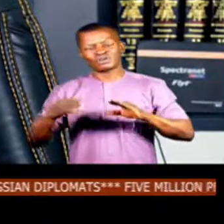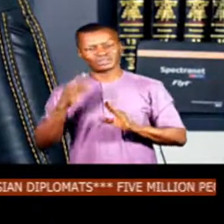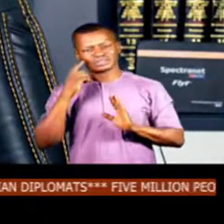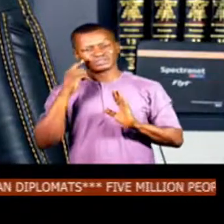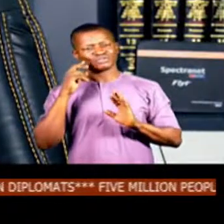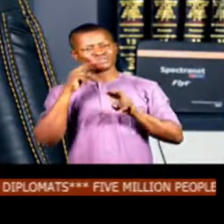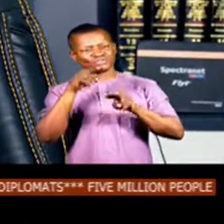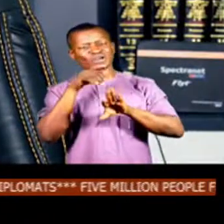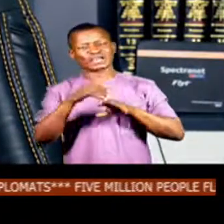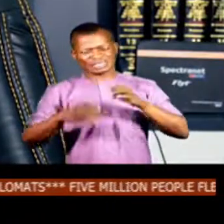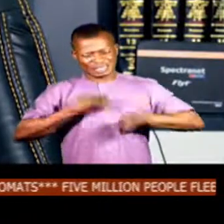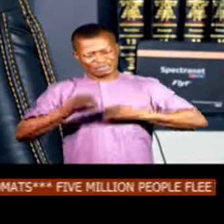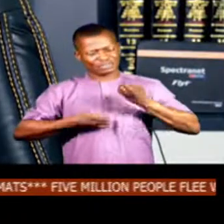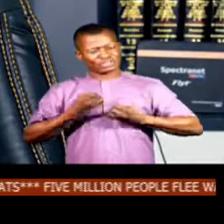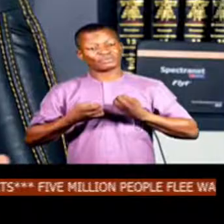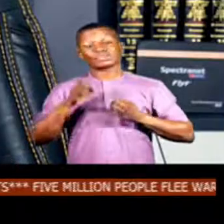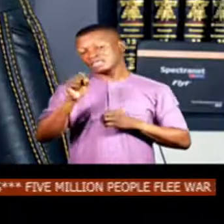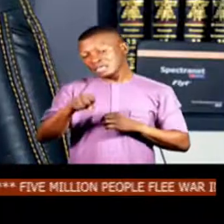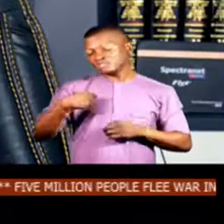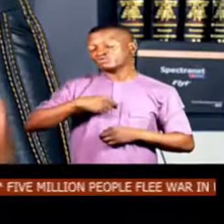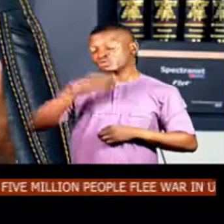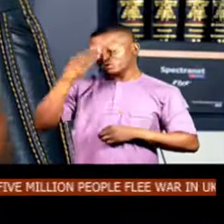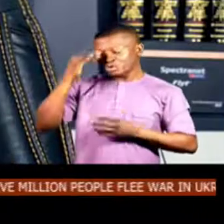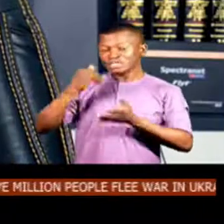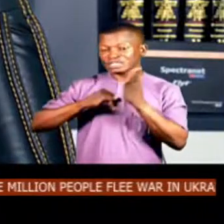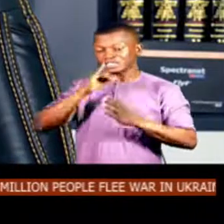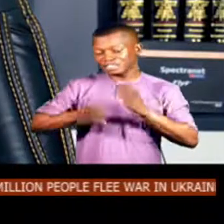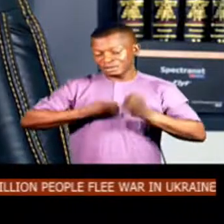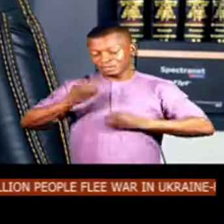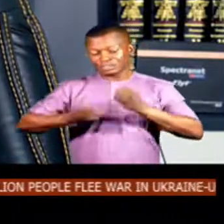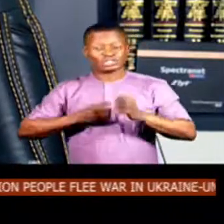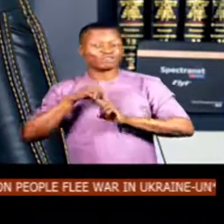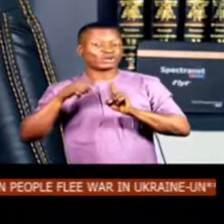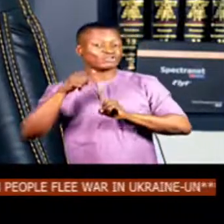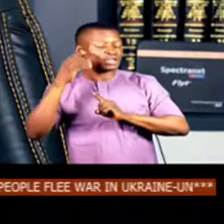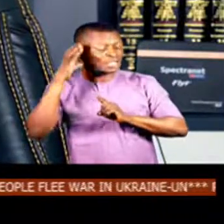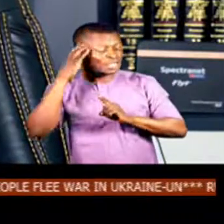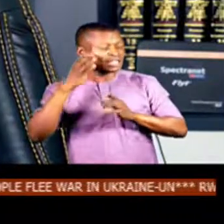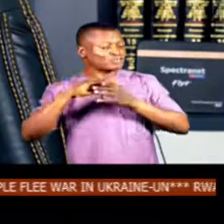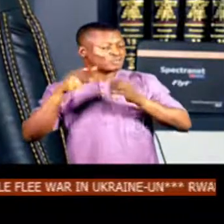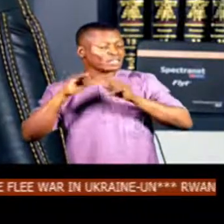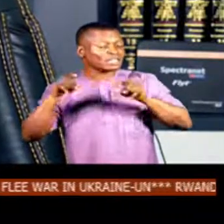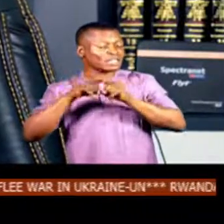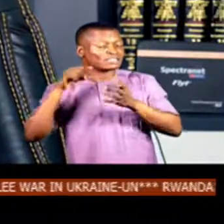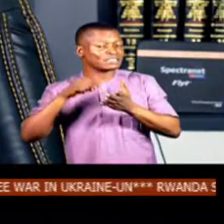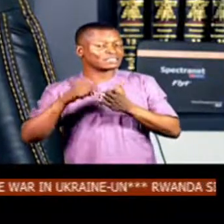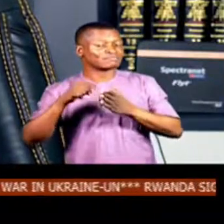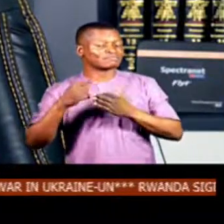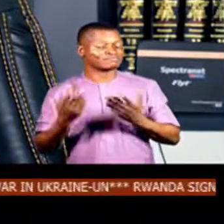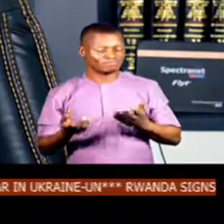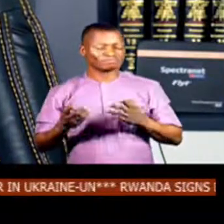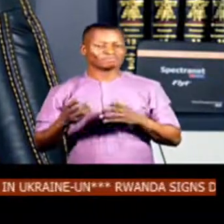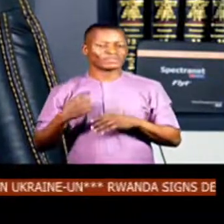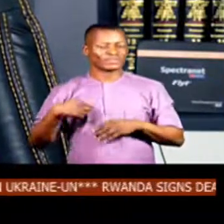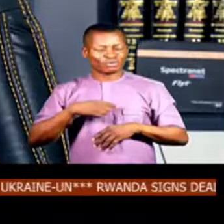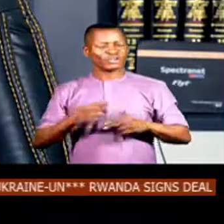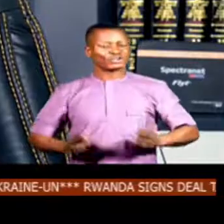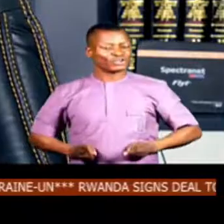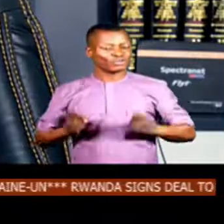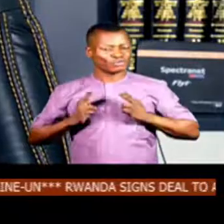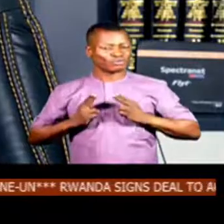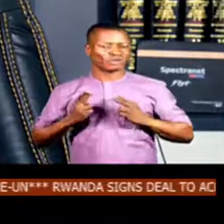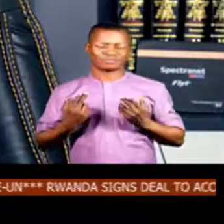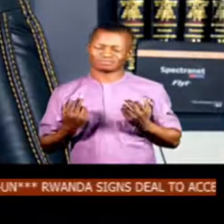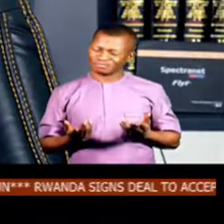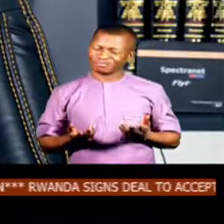emotions. Even though this is emotional, when you hear stories like this, you cannot help, except if you are inhuman. As long as you